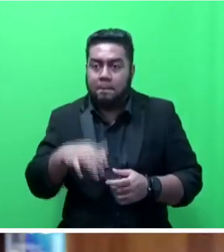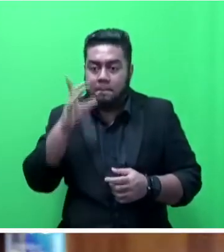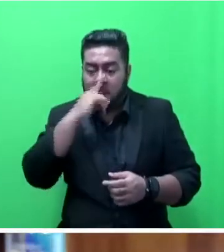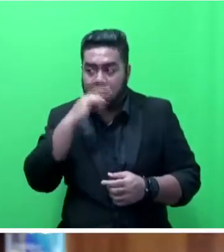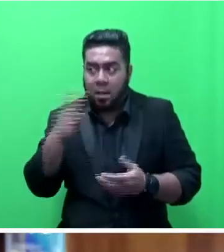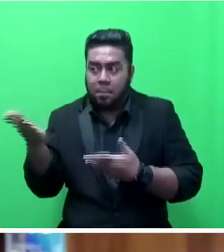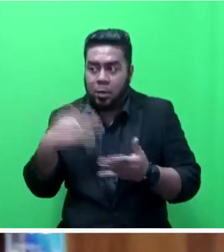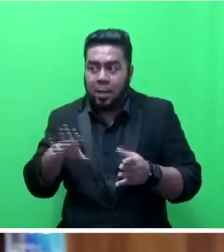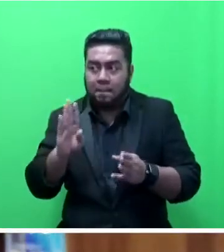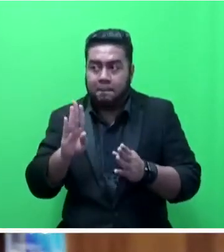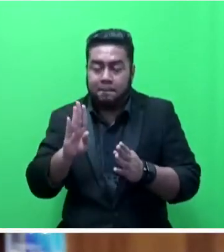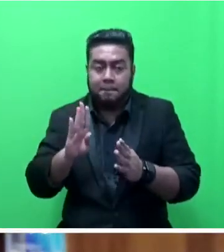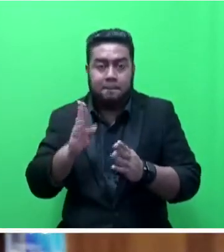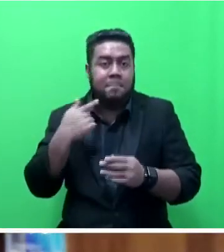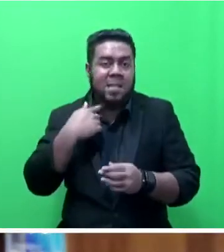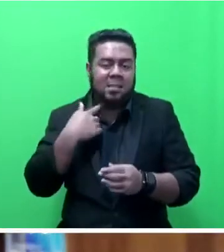that has been banned.